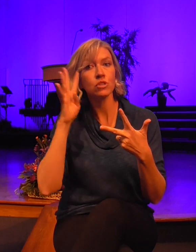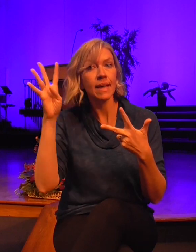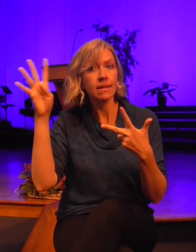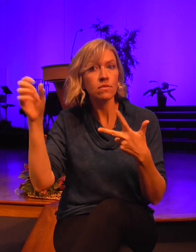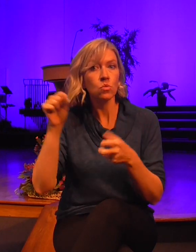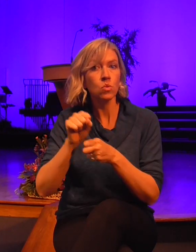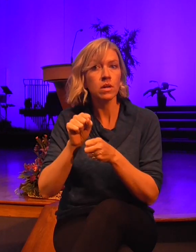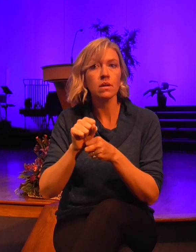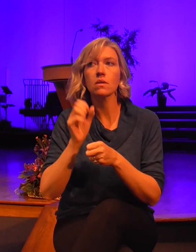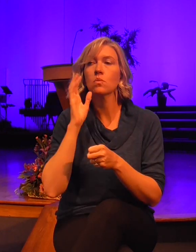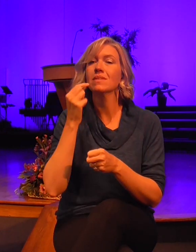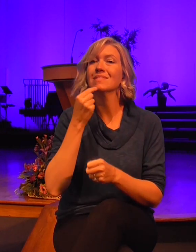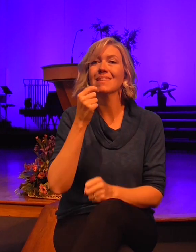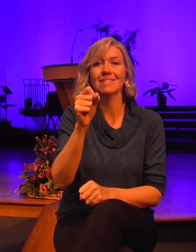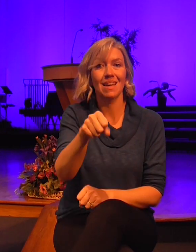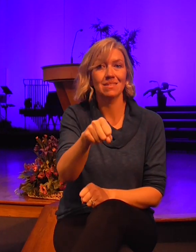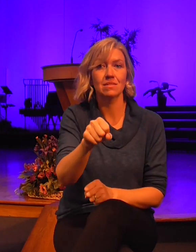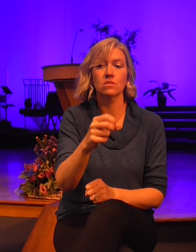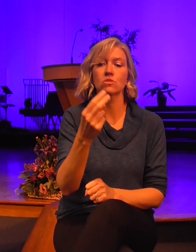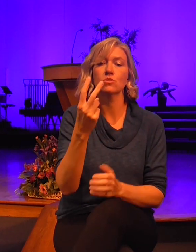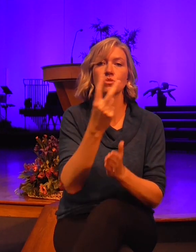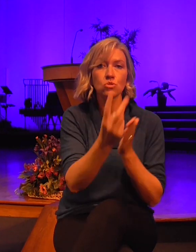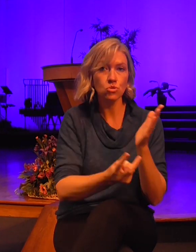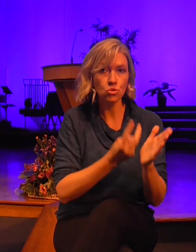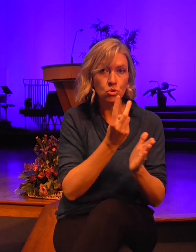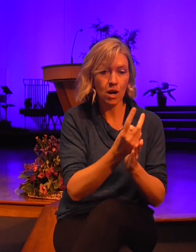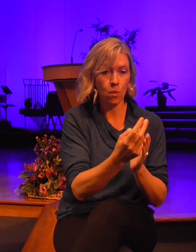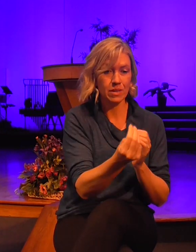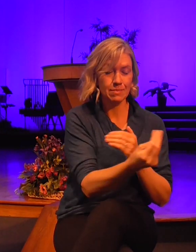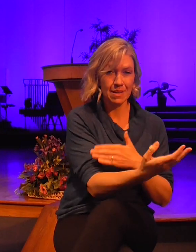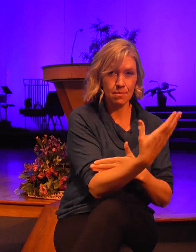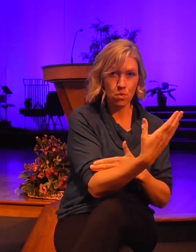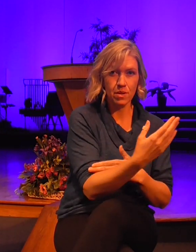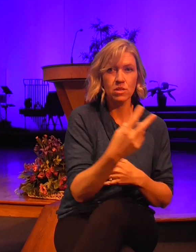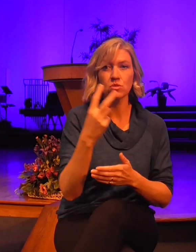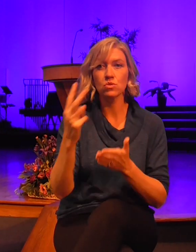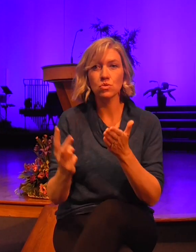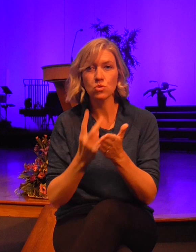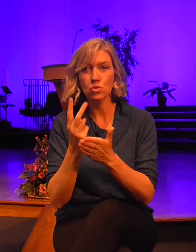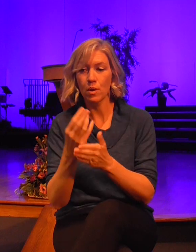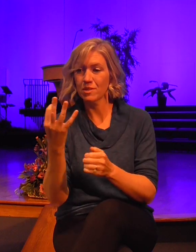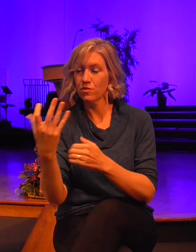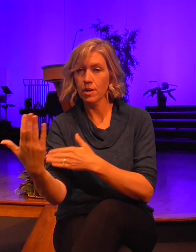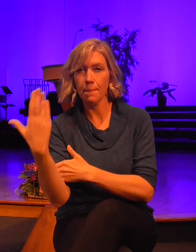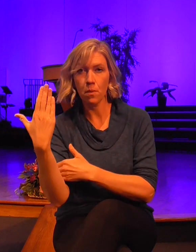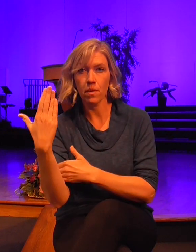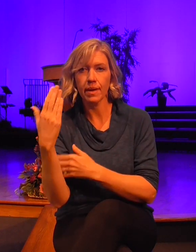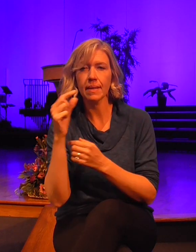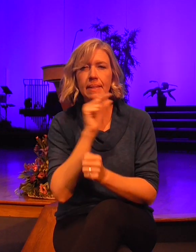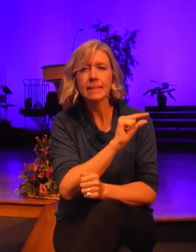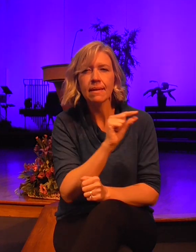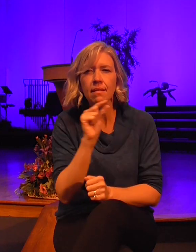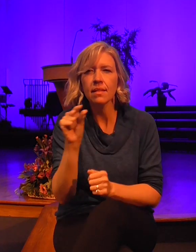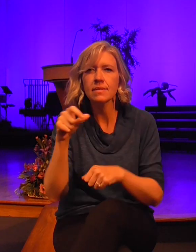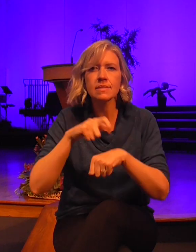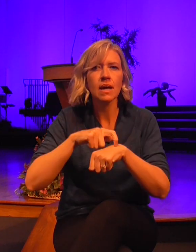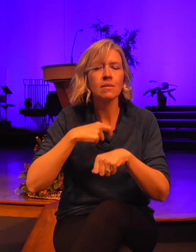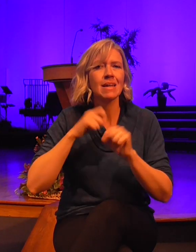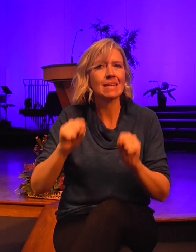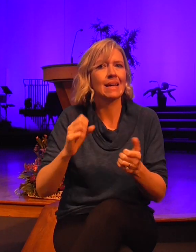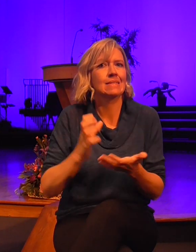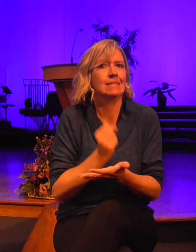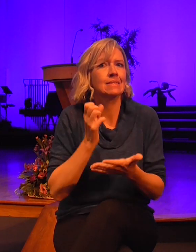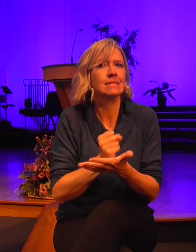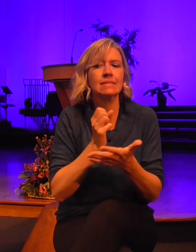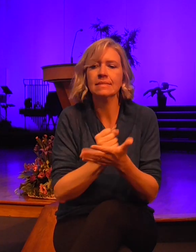say yes to 2 hours on Monday morning and 2 hours on Friday morning and all those little spaces I can get in between. What are